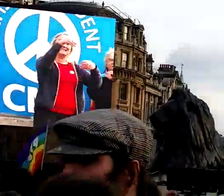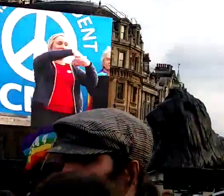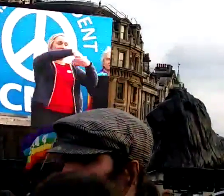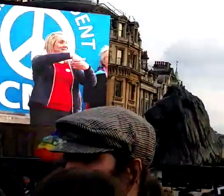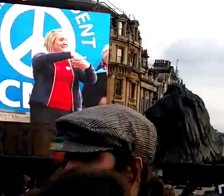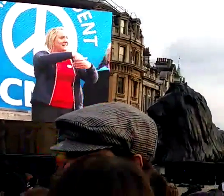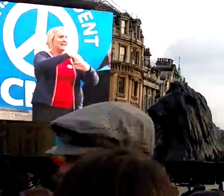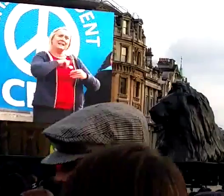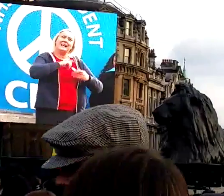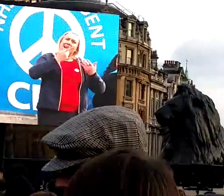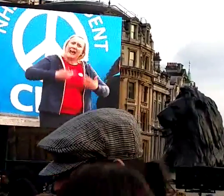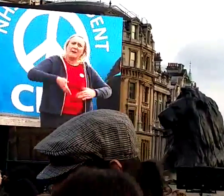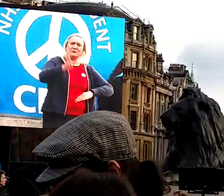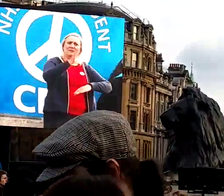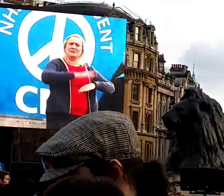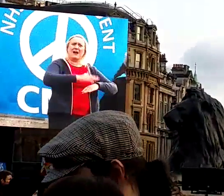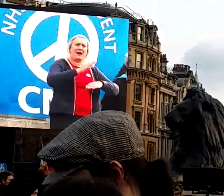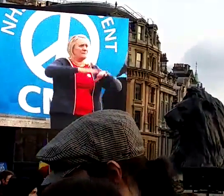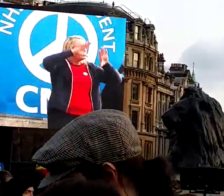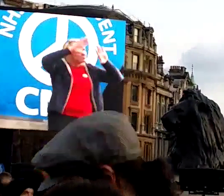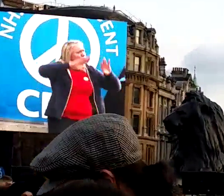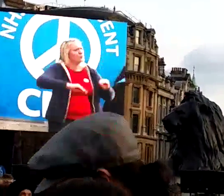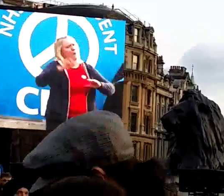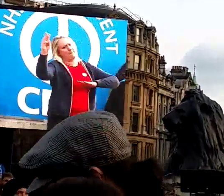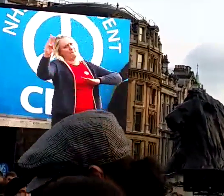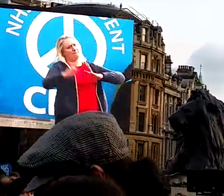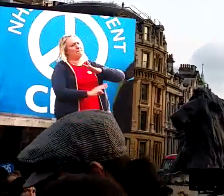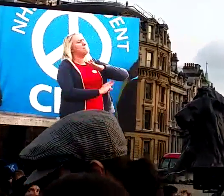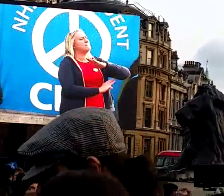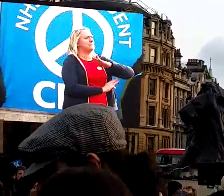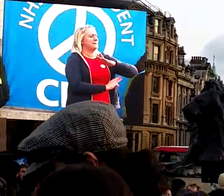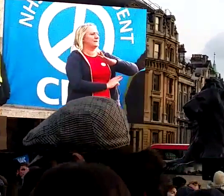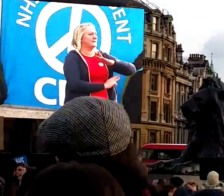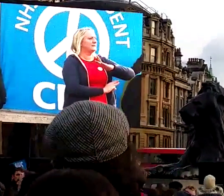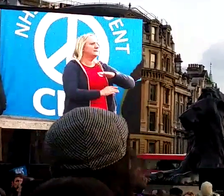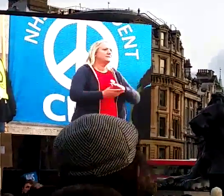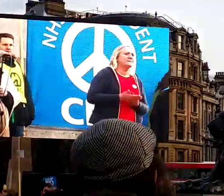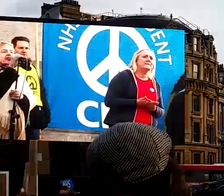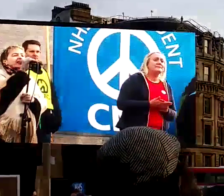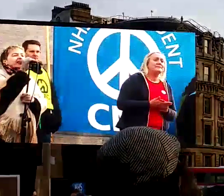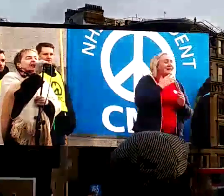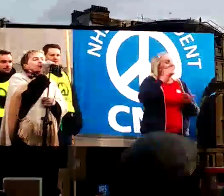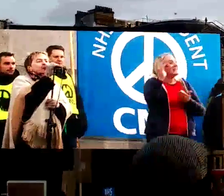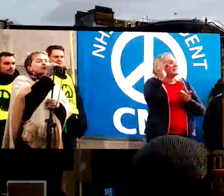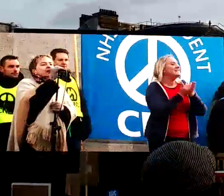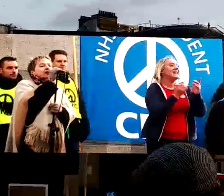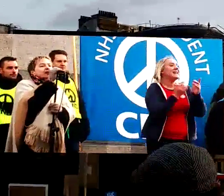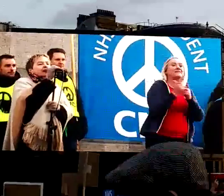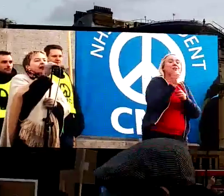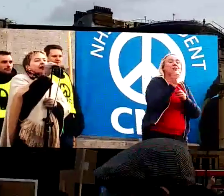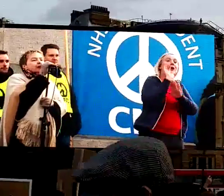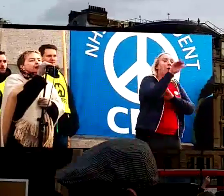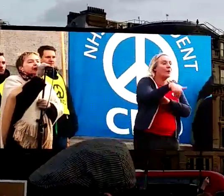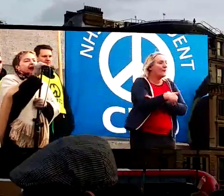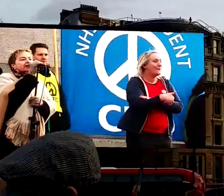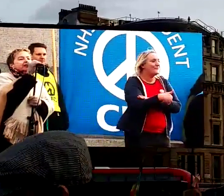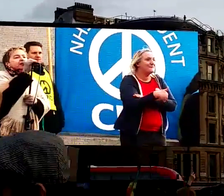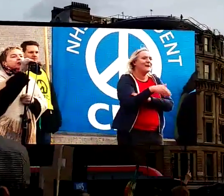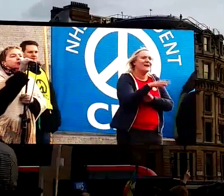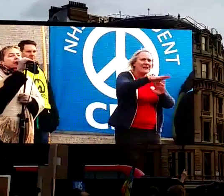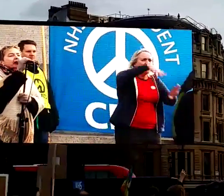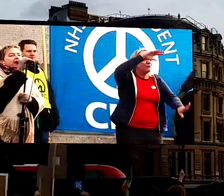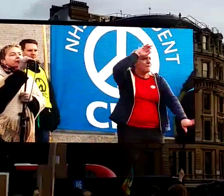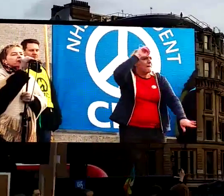to defeat this monstrous weapon system. I wish you a safe journey home, and never